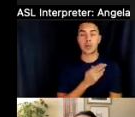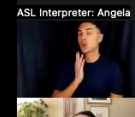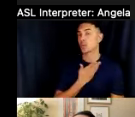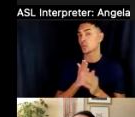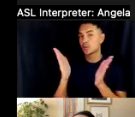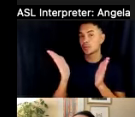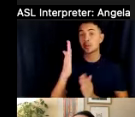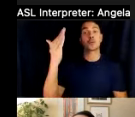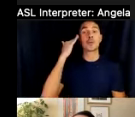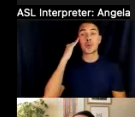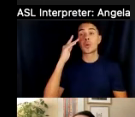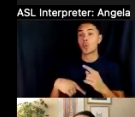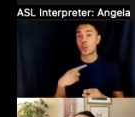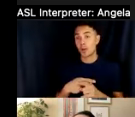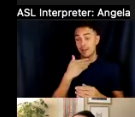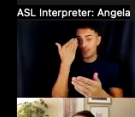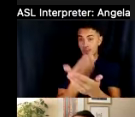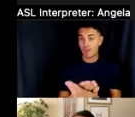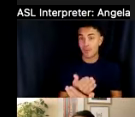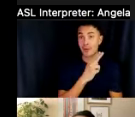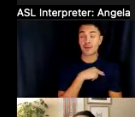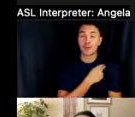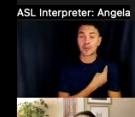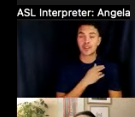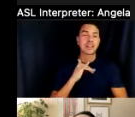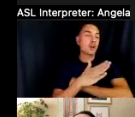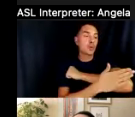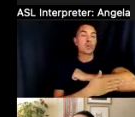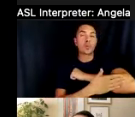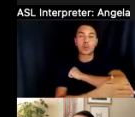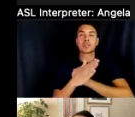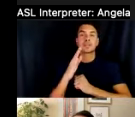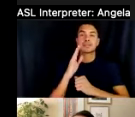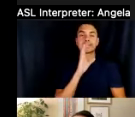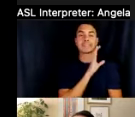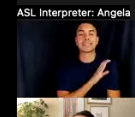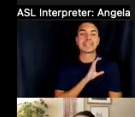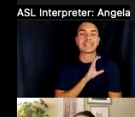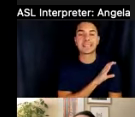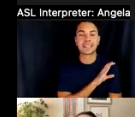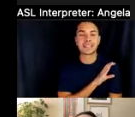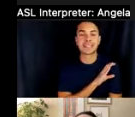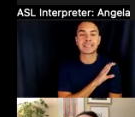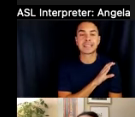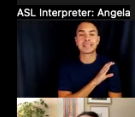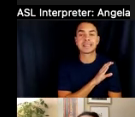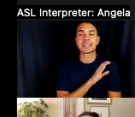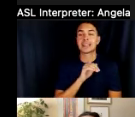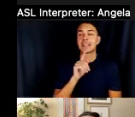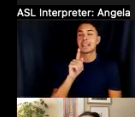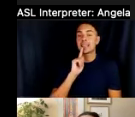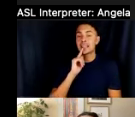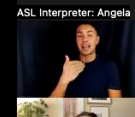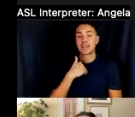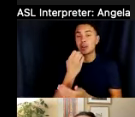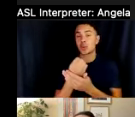when they get to a hospital, maybe a rural clinic, that there will be a room ready. There will be a room that has the equipment